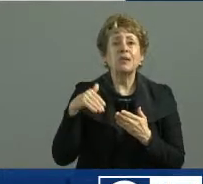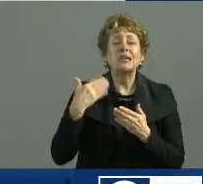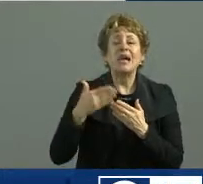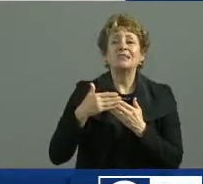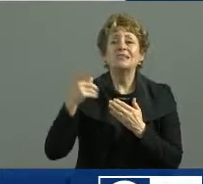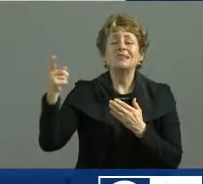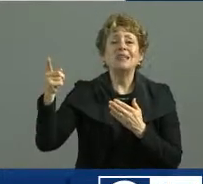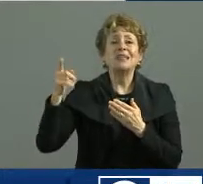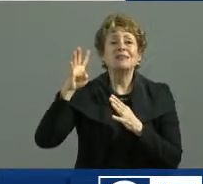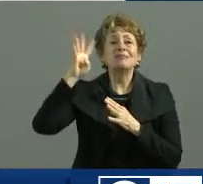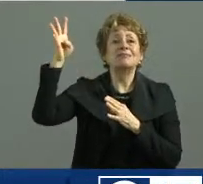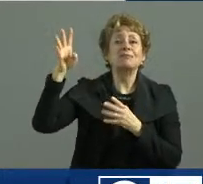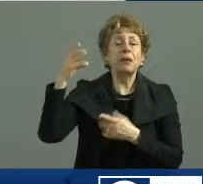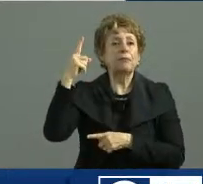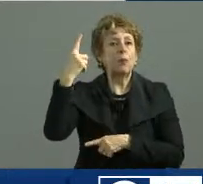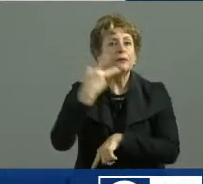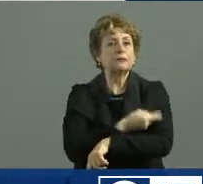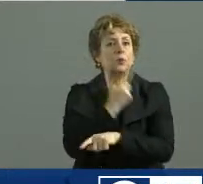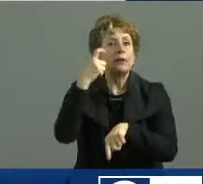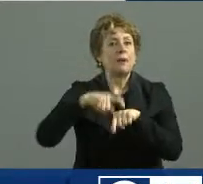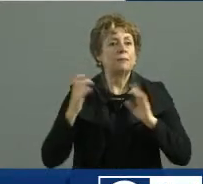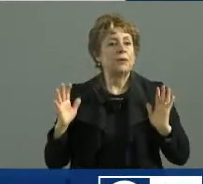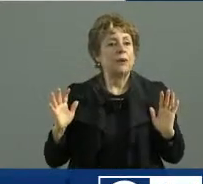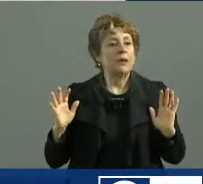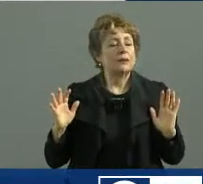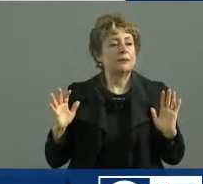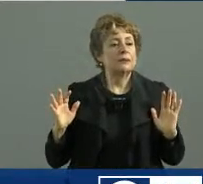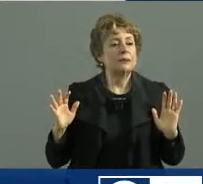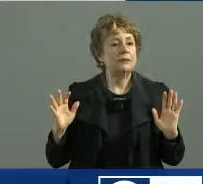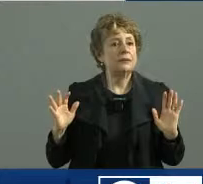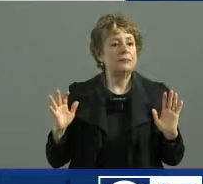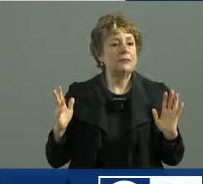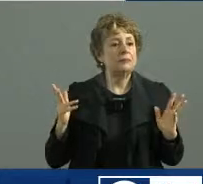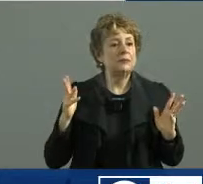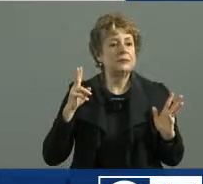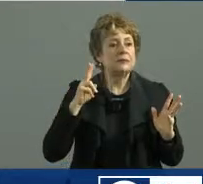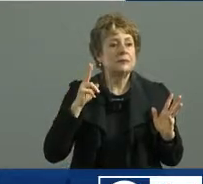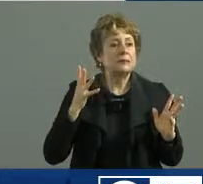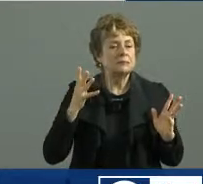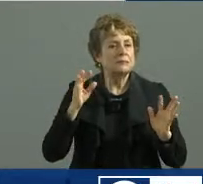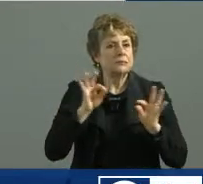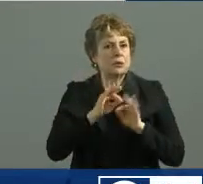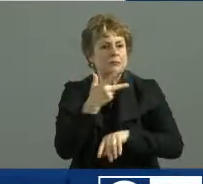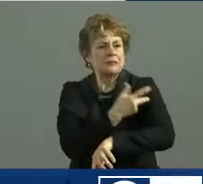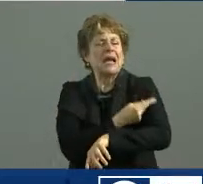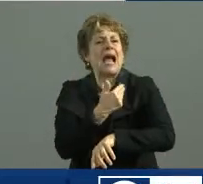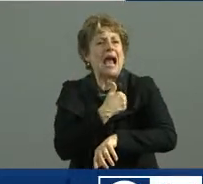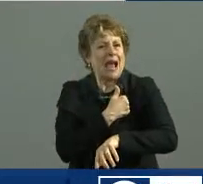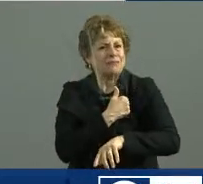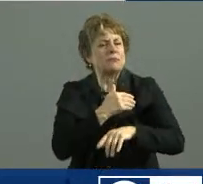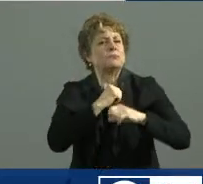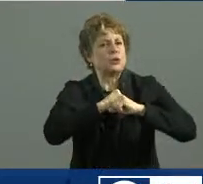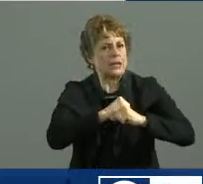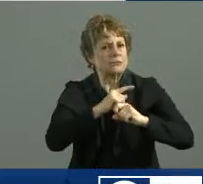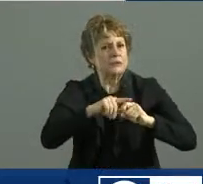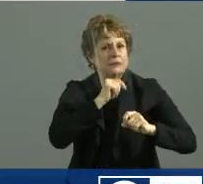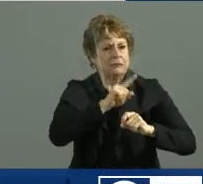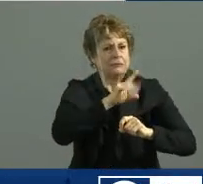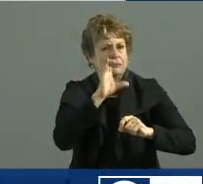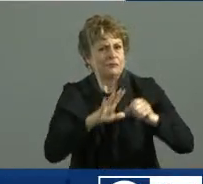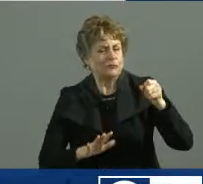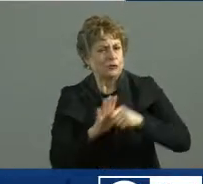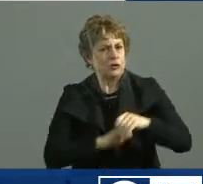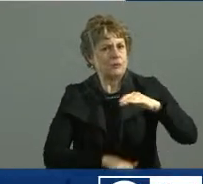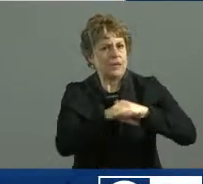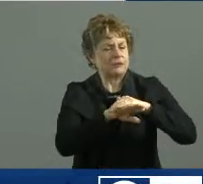be complete when there is 1 dose administered. So we'll continue to monitor that and provide the information in the footnotes. This is part